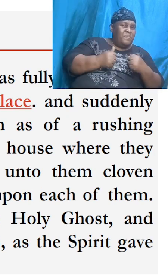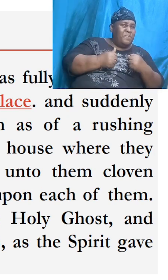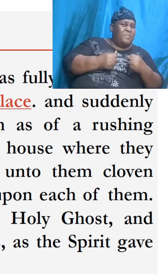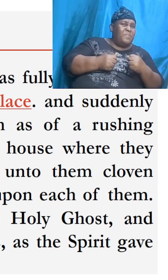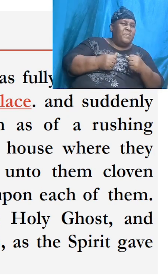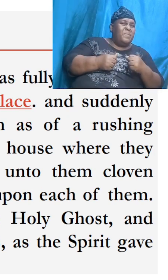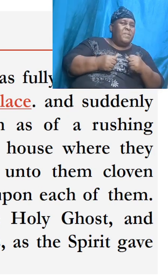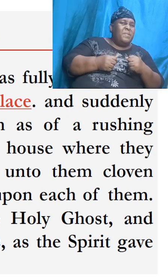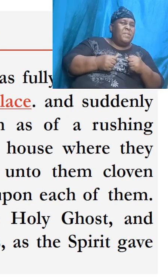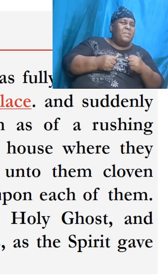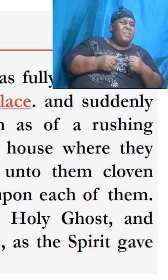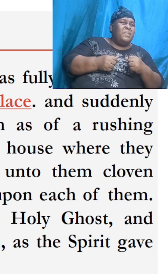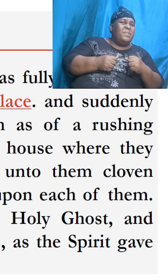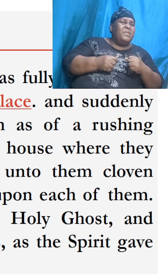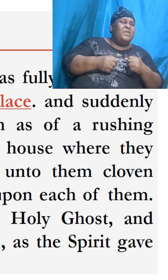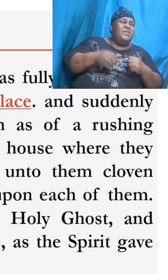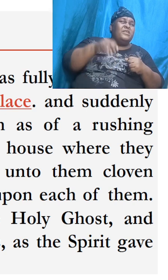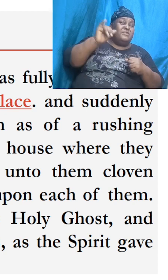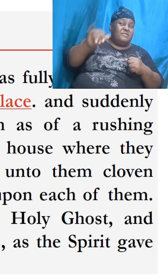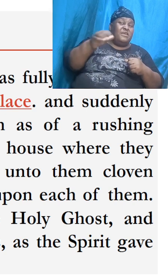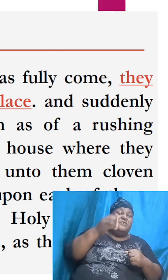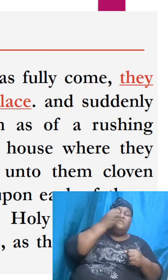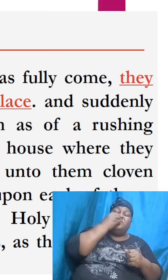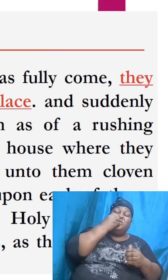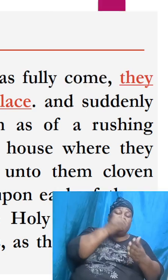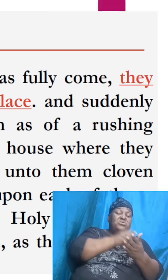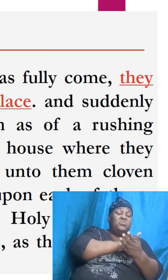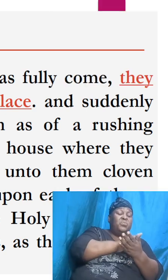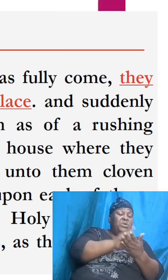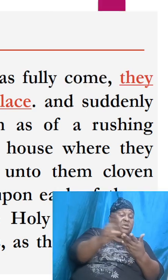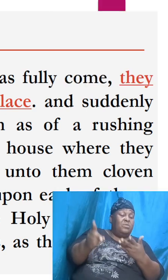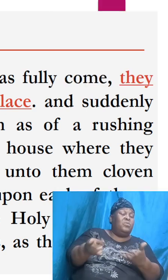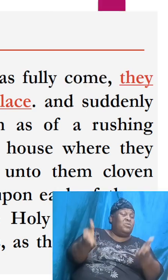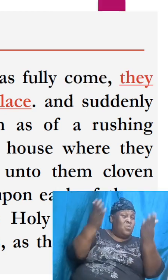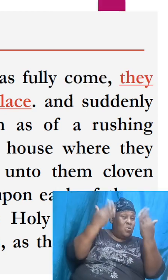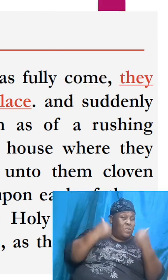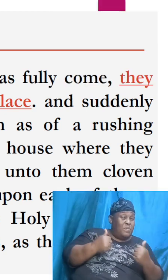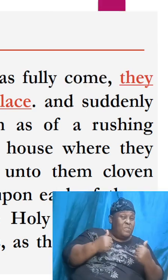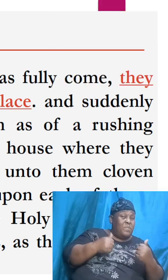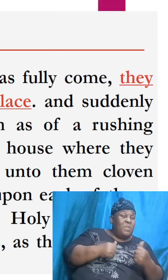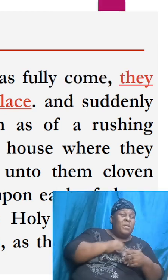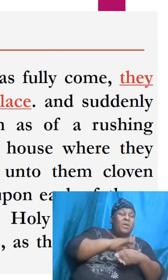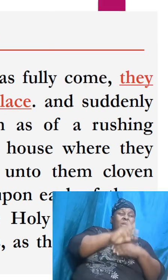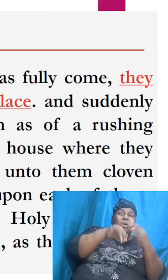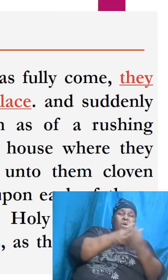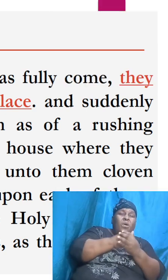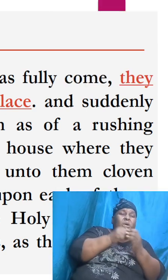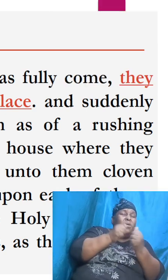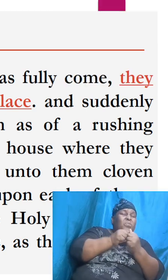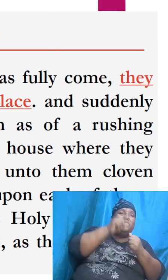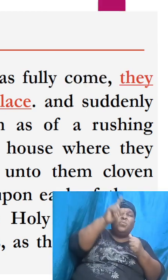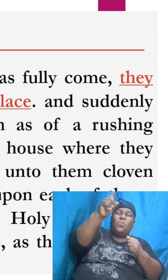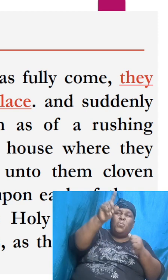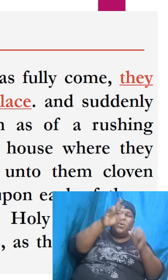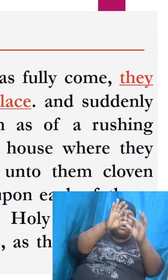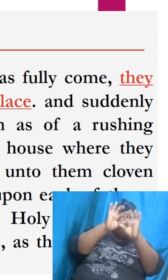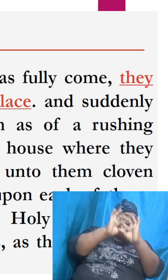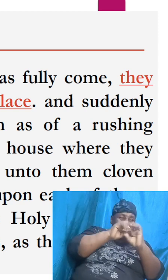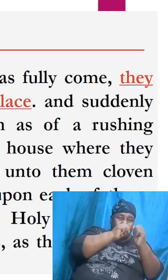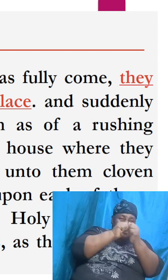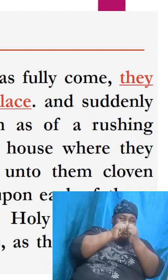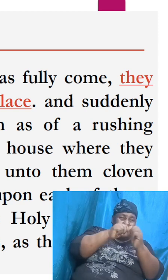words, that feast of weeks was fully come, Bible said they were all with one accord